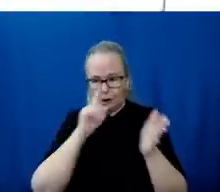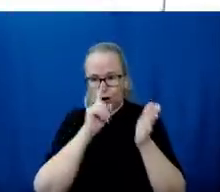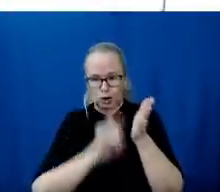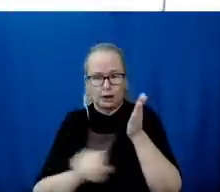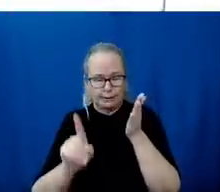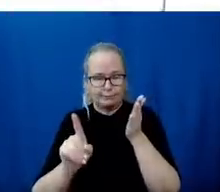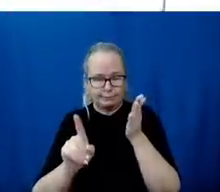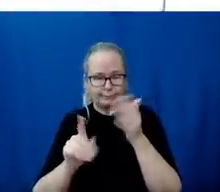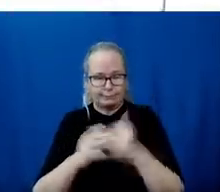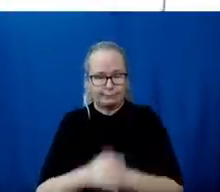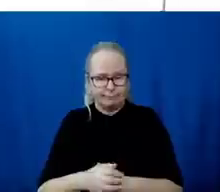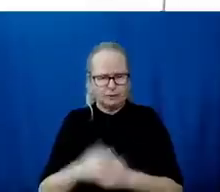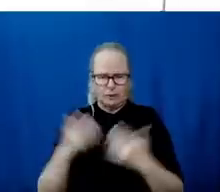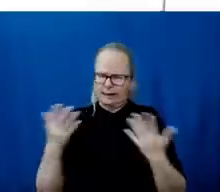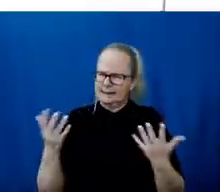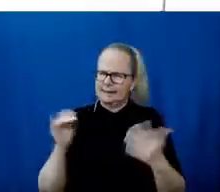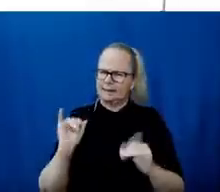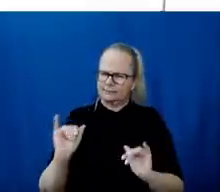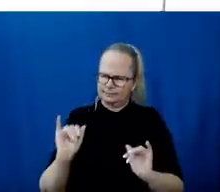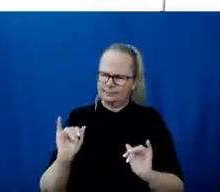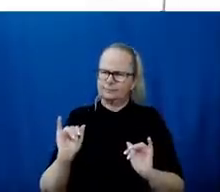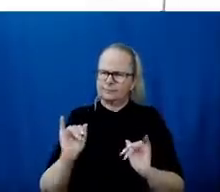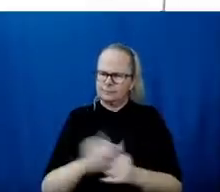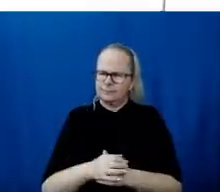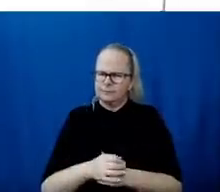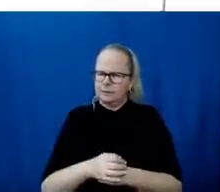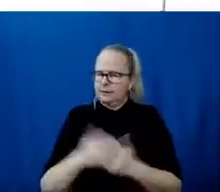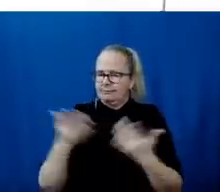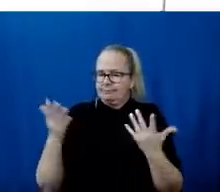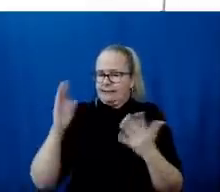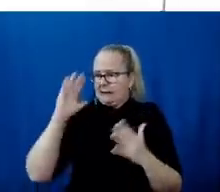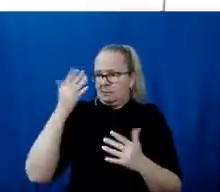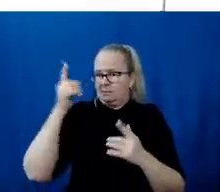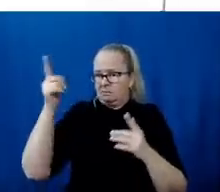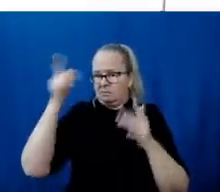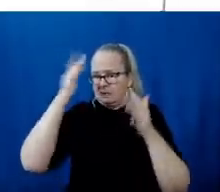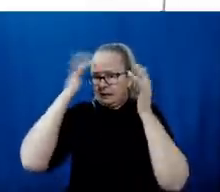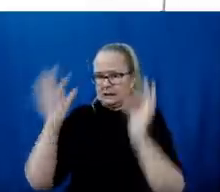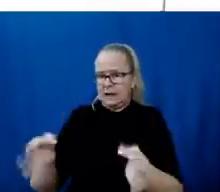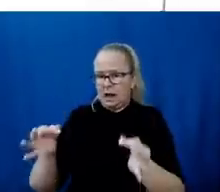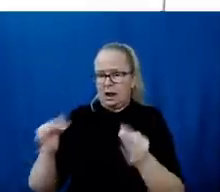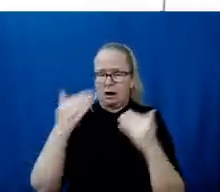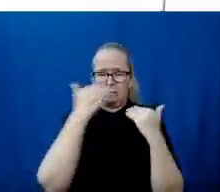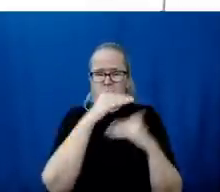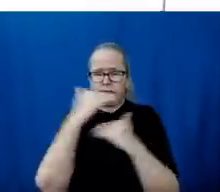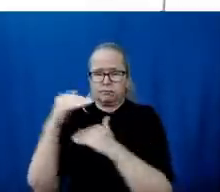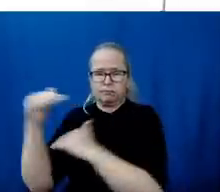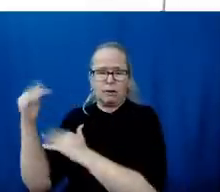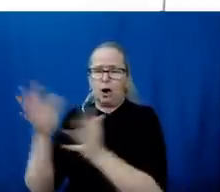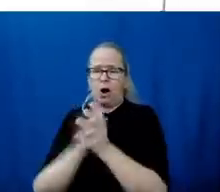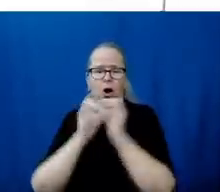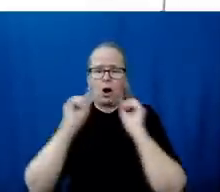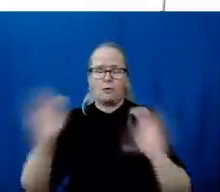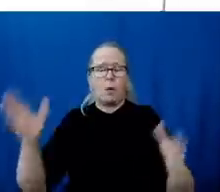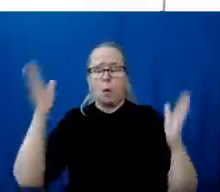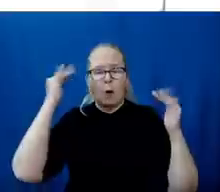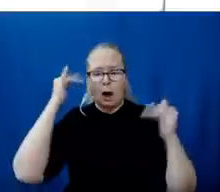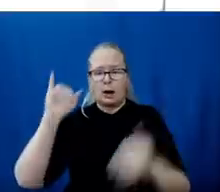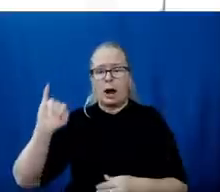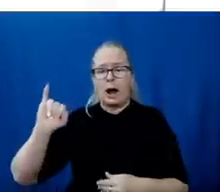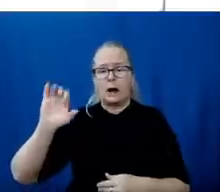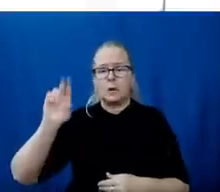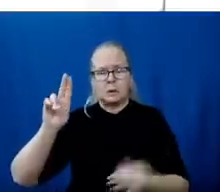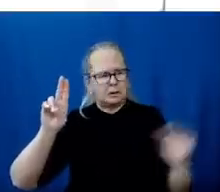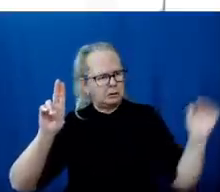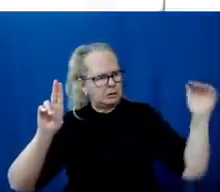So it seems like the reason why that they've decided to go let her rip in Denmark is this curve. This is